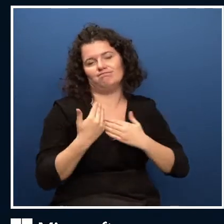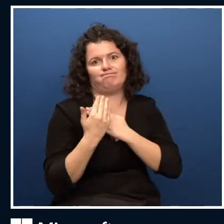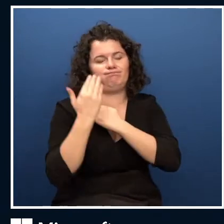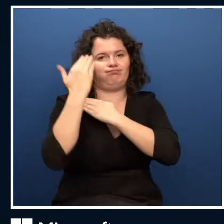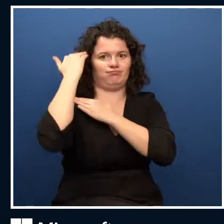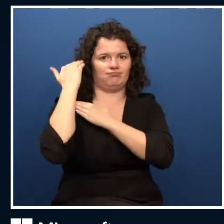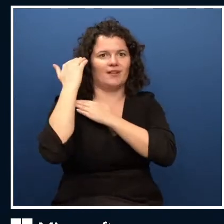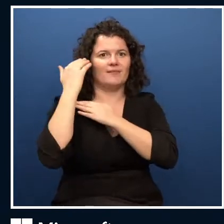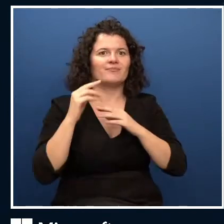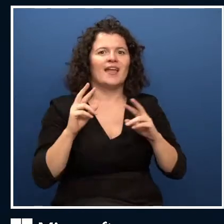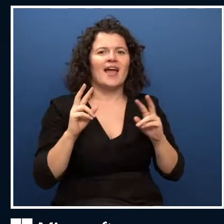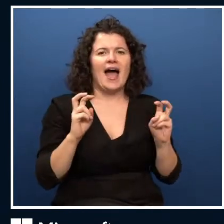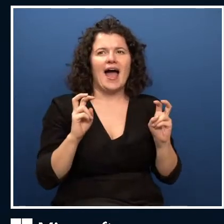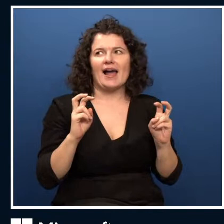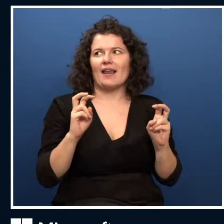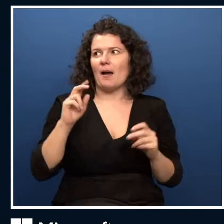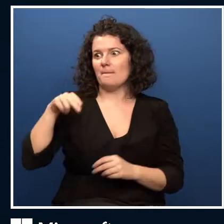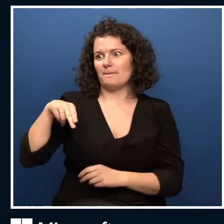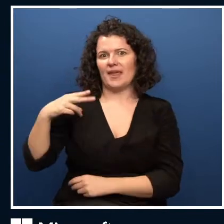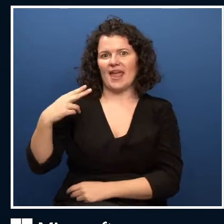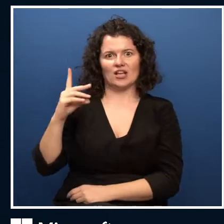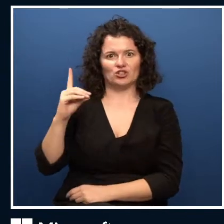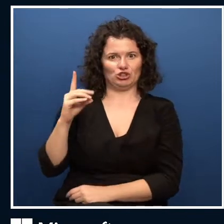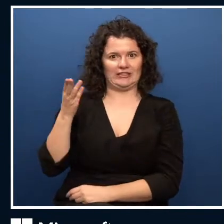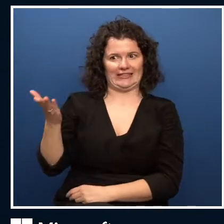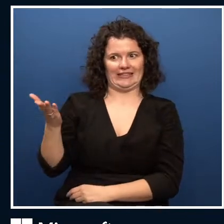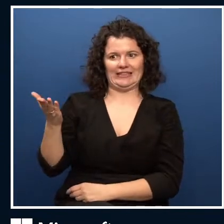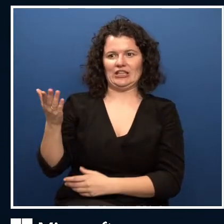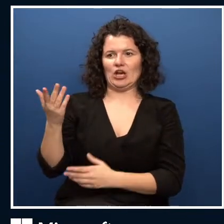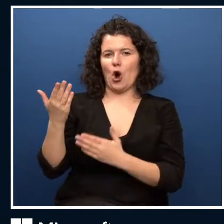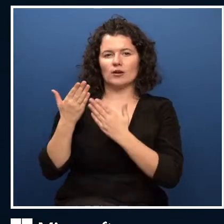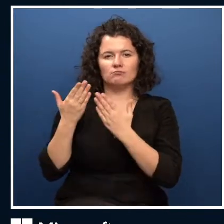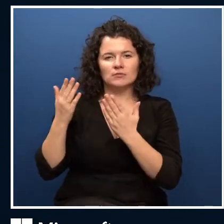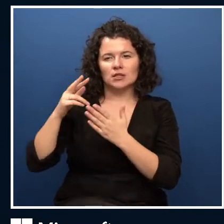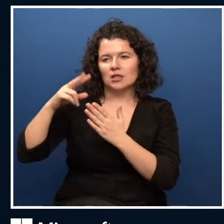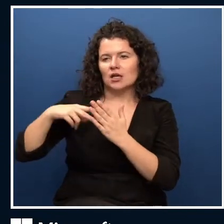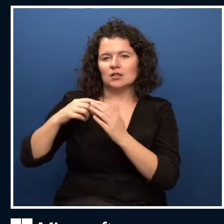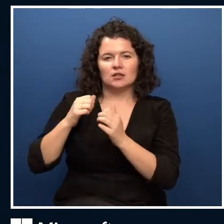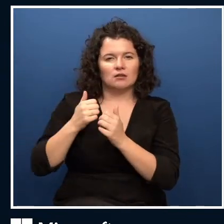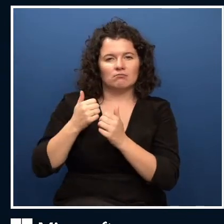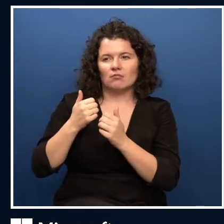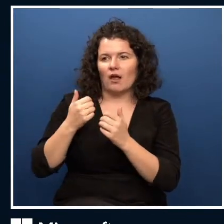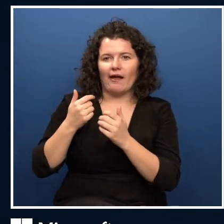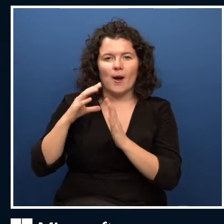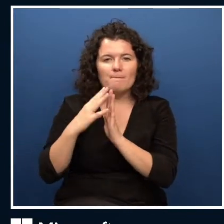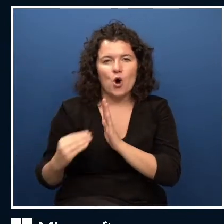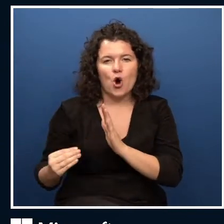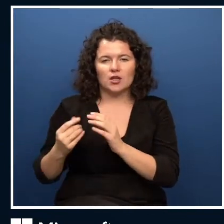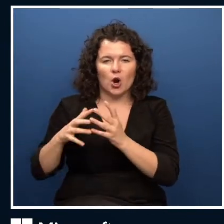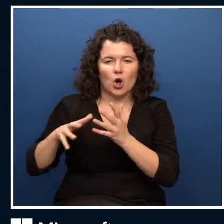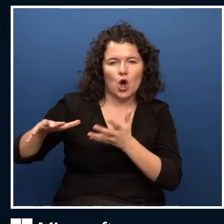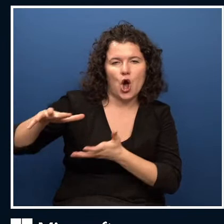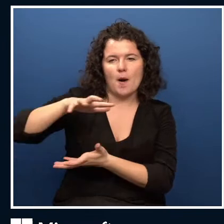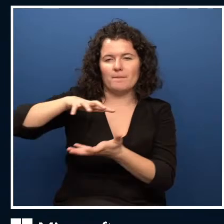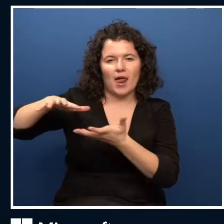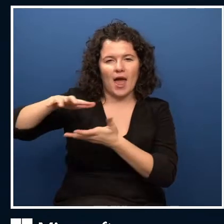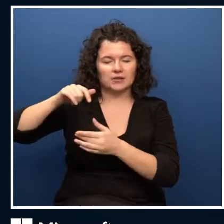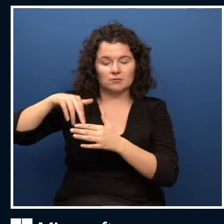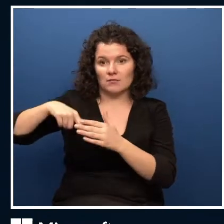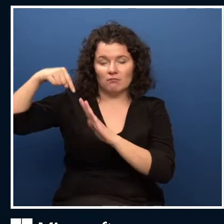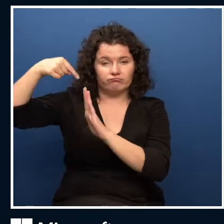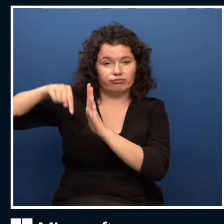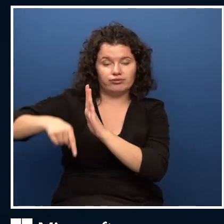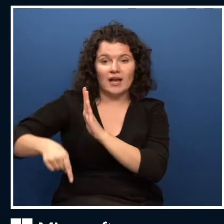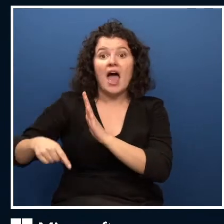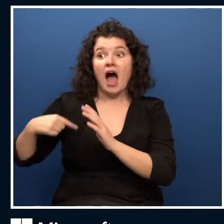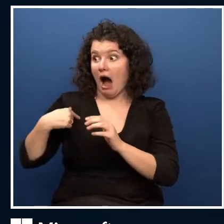the PhD machine learning graduate who is creating the super complex models. And so I was working very closely with him. So I feel like you have a little more